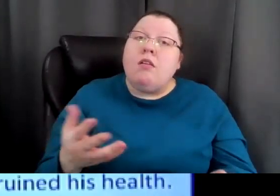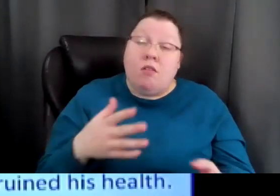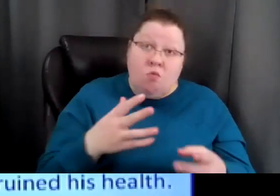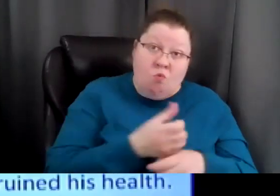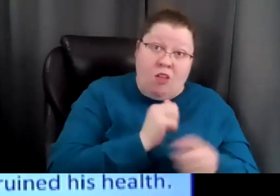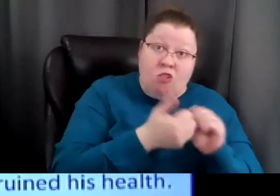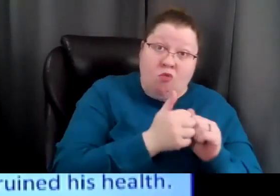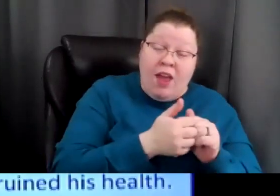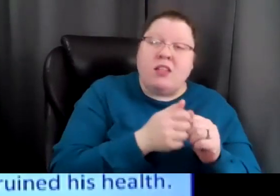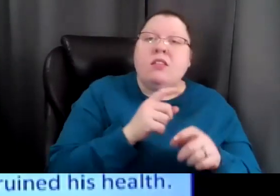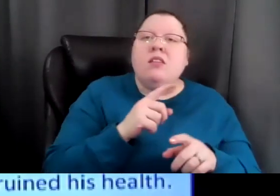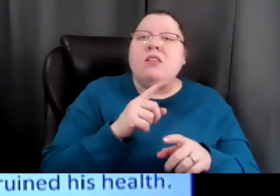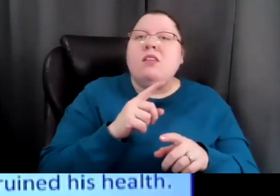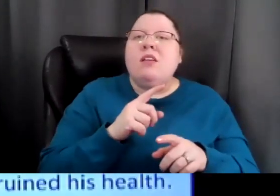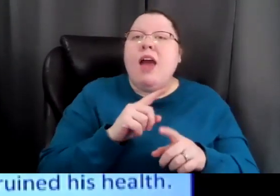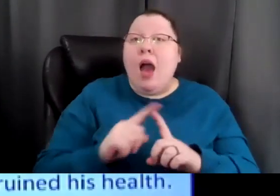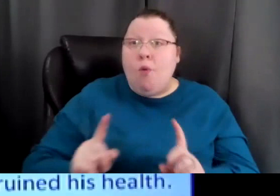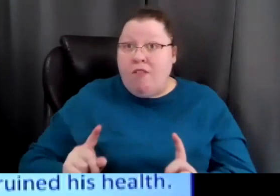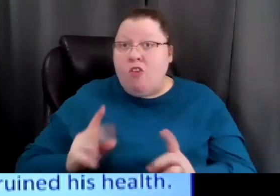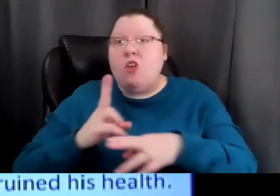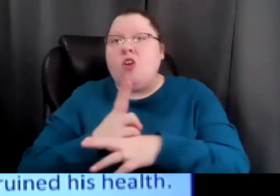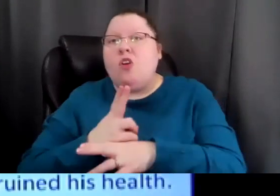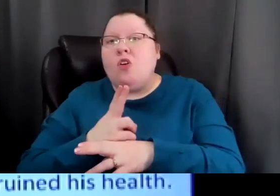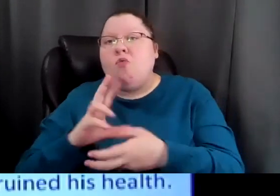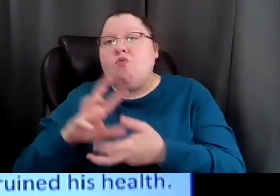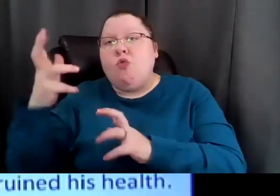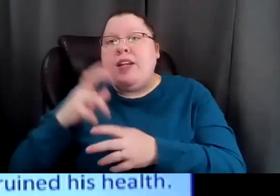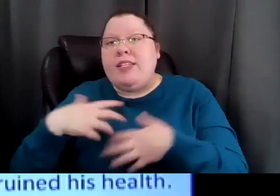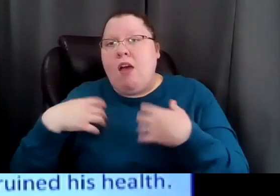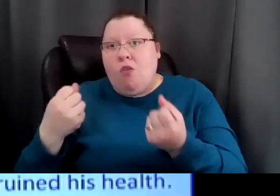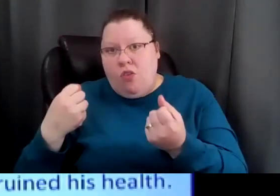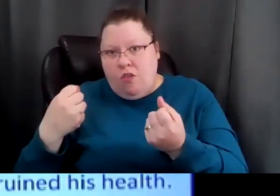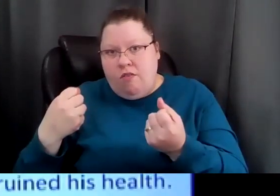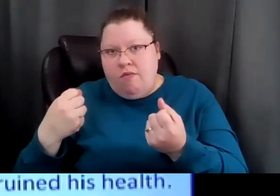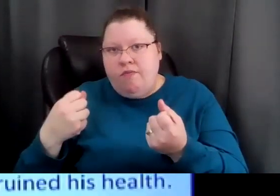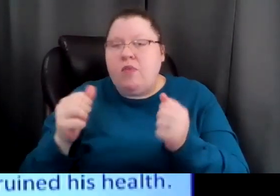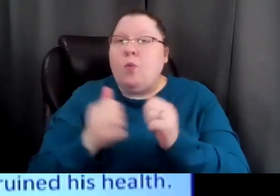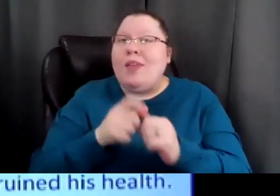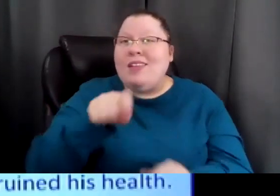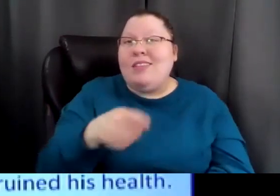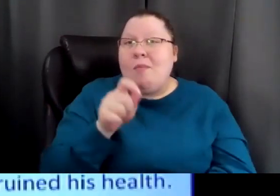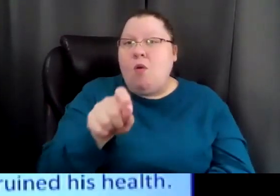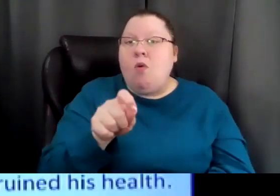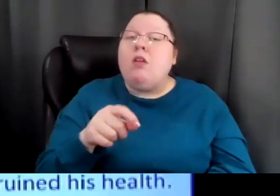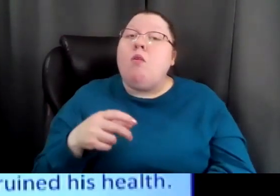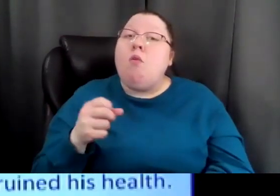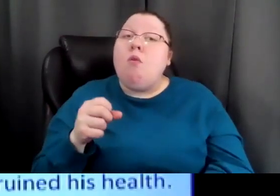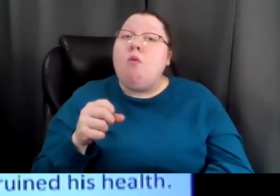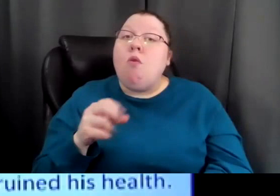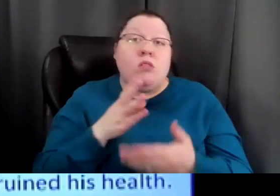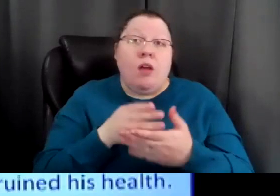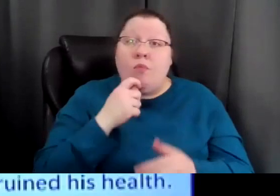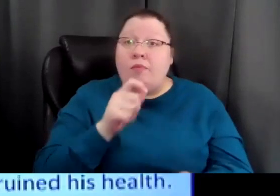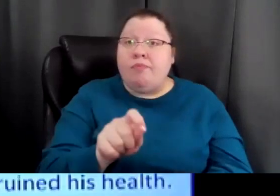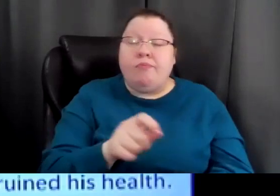the race. However, he ruined his health, with our semicolon, or we can completely stop it with a